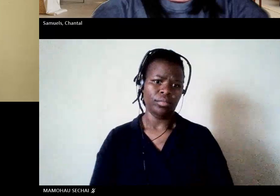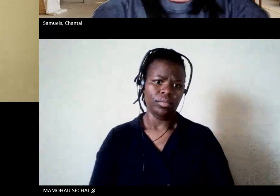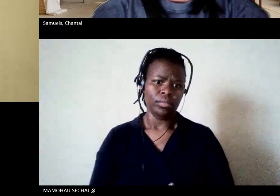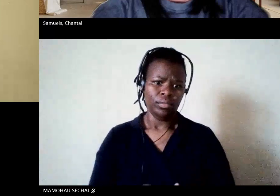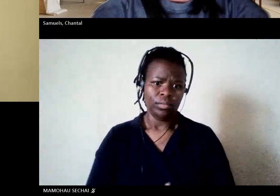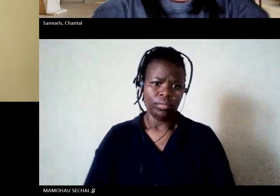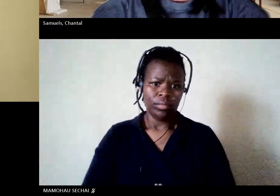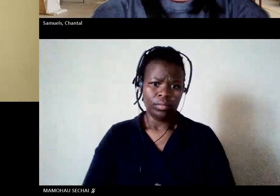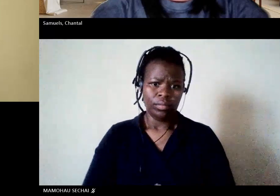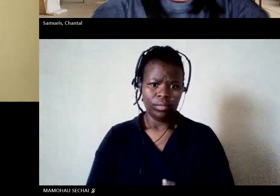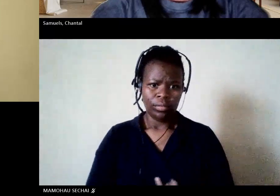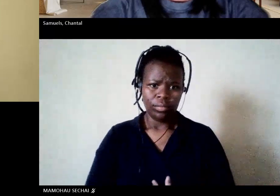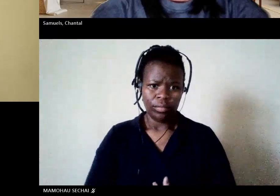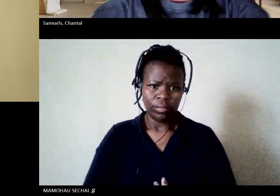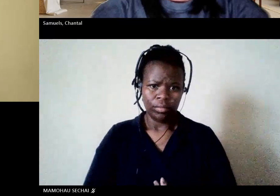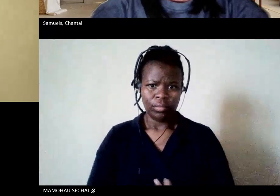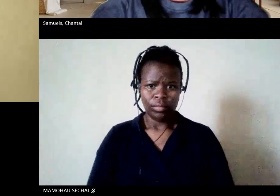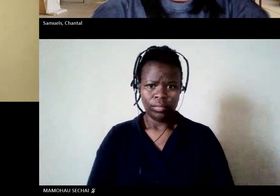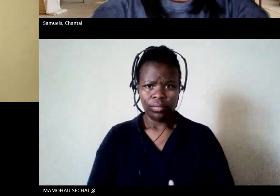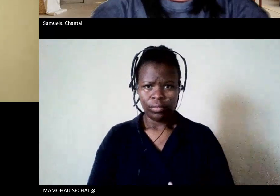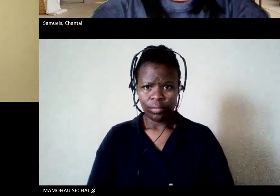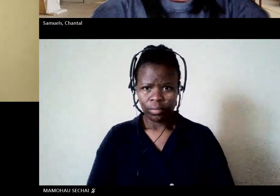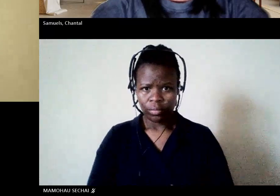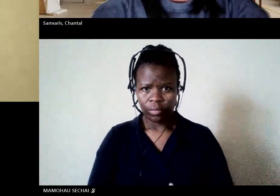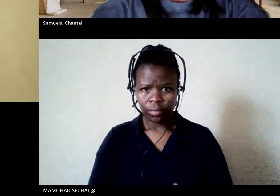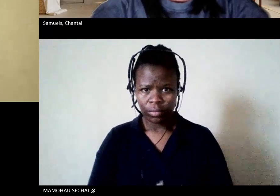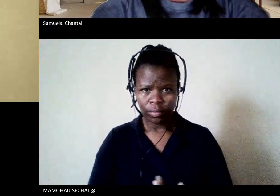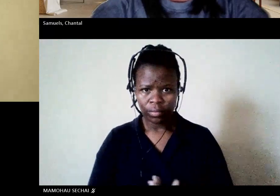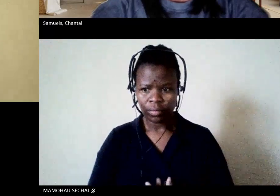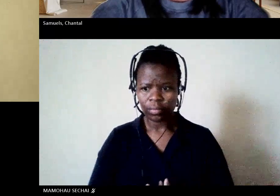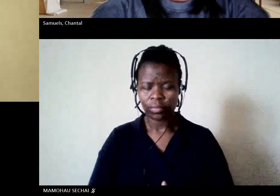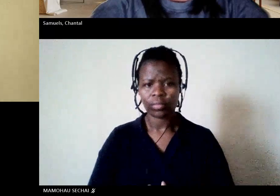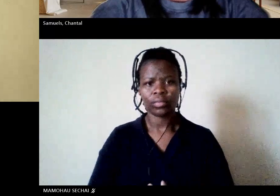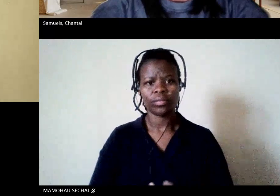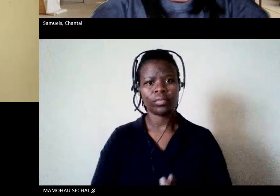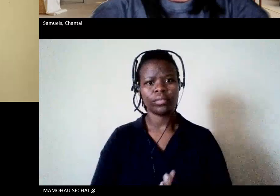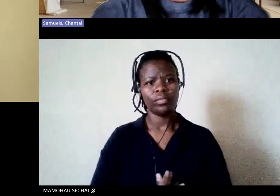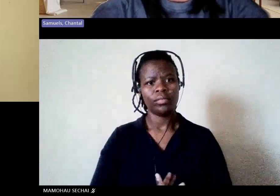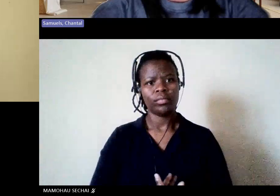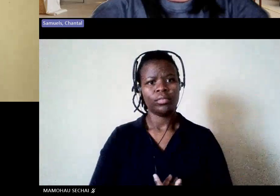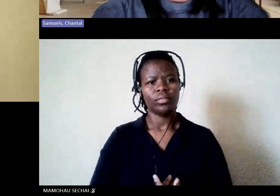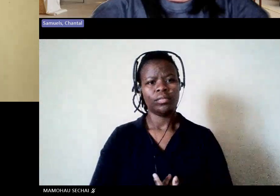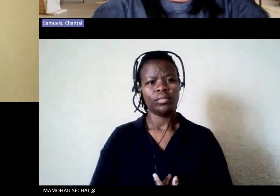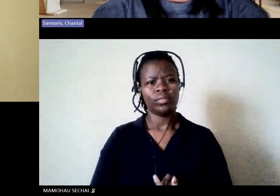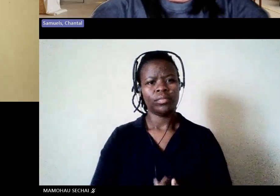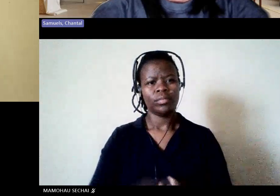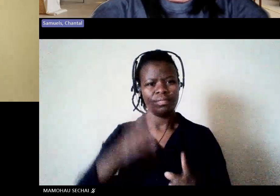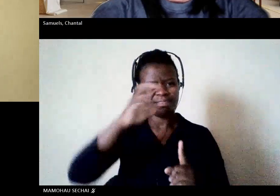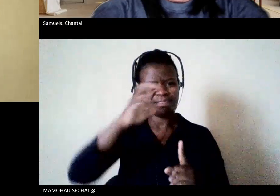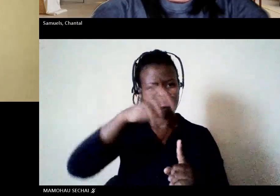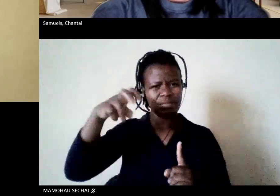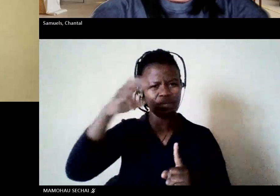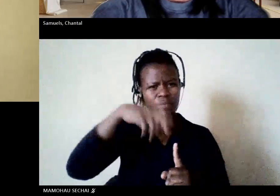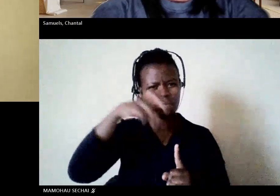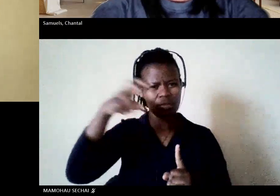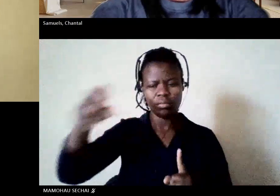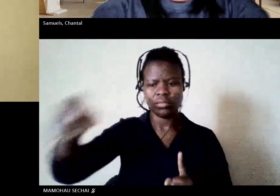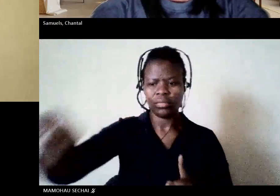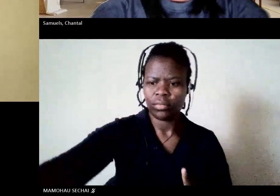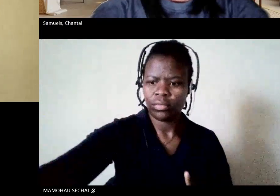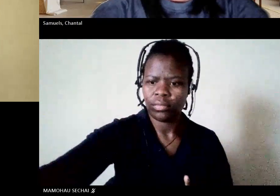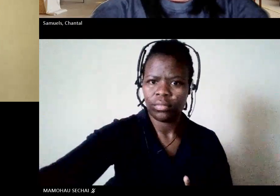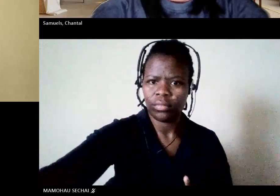family. Even some lecturers refused to provide him reasonable accommodation. This highlights how secondary disability is